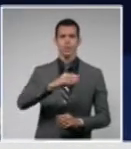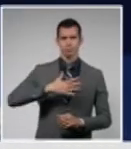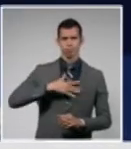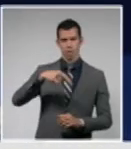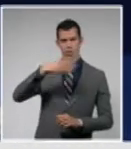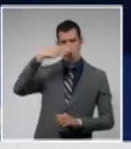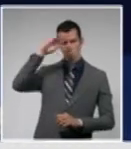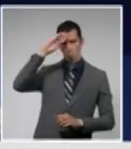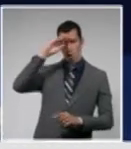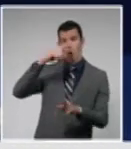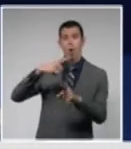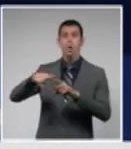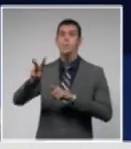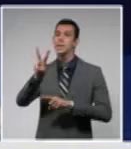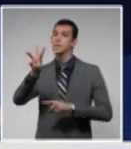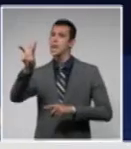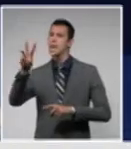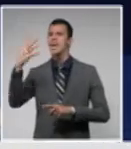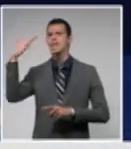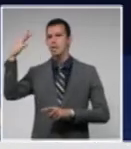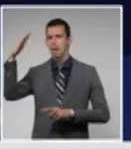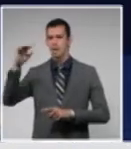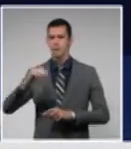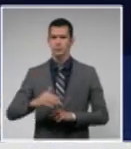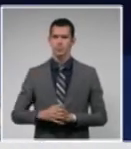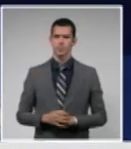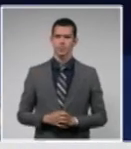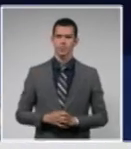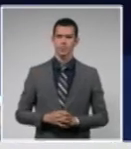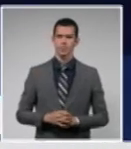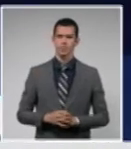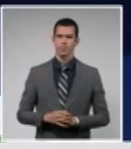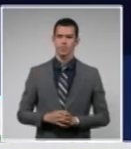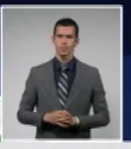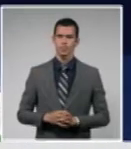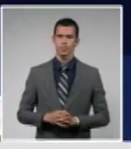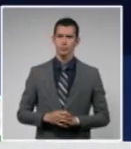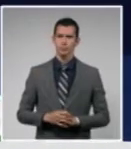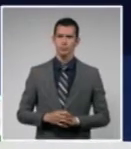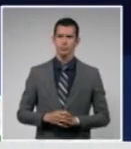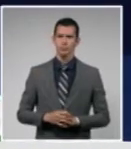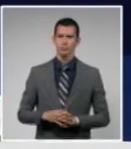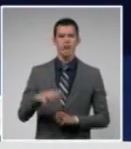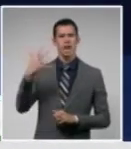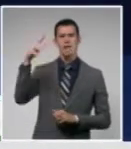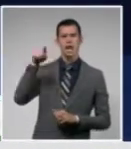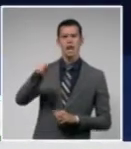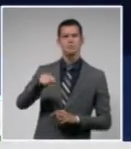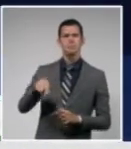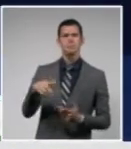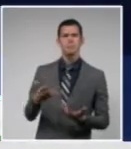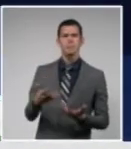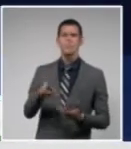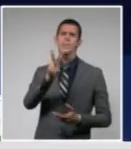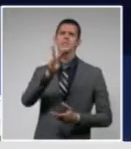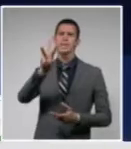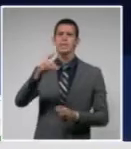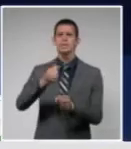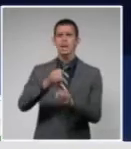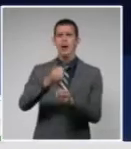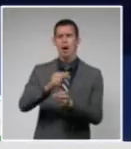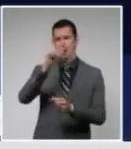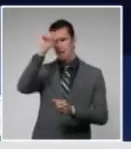whom had already been traced and isolated. This means that 89.6% of